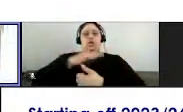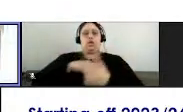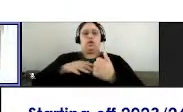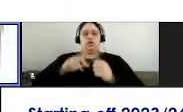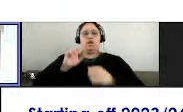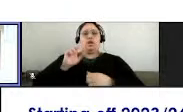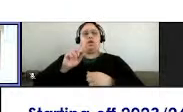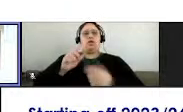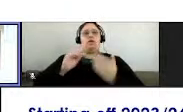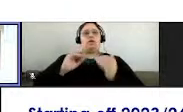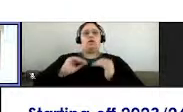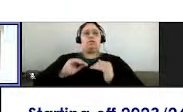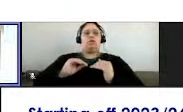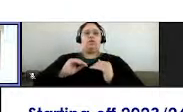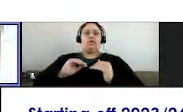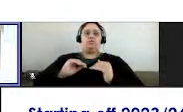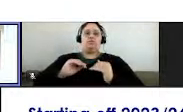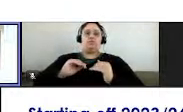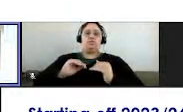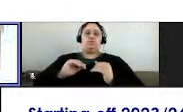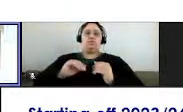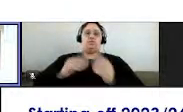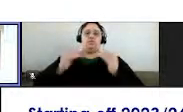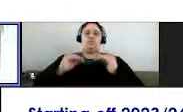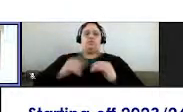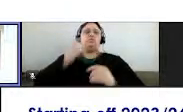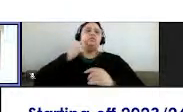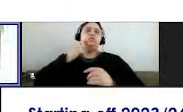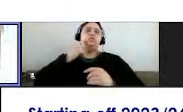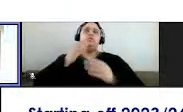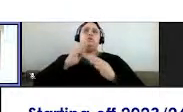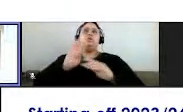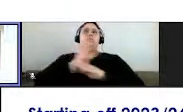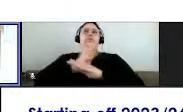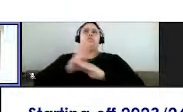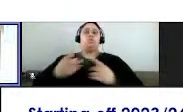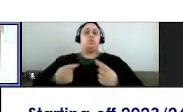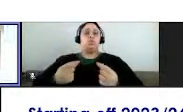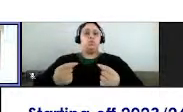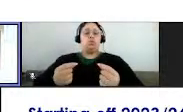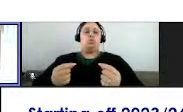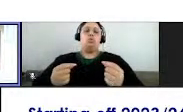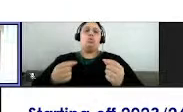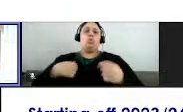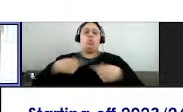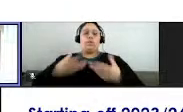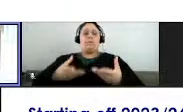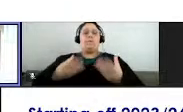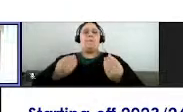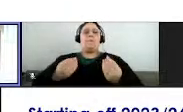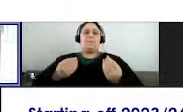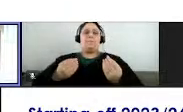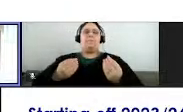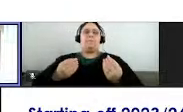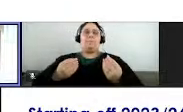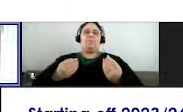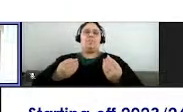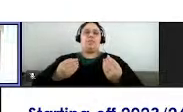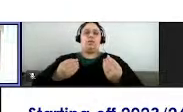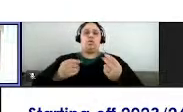with regard to our ease of doing business, we've actually managed to formalize